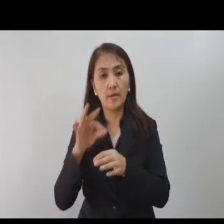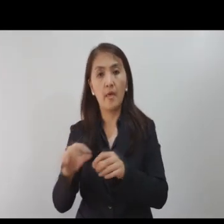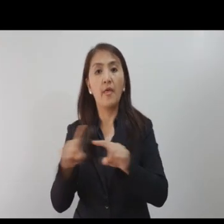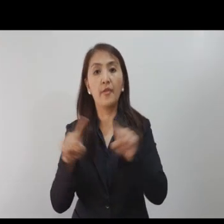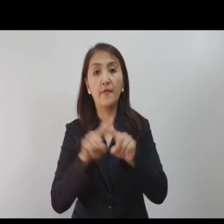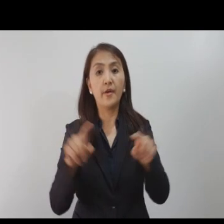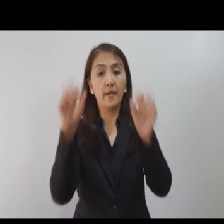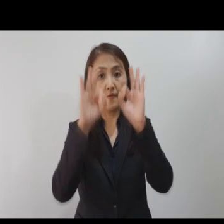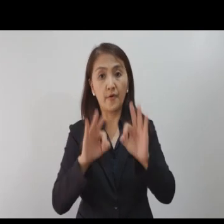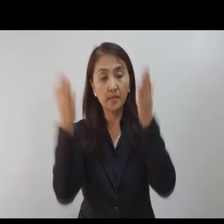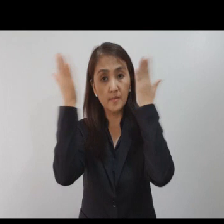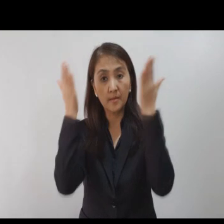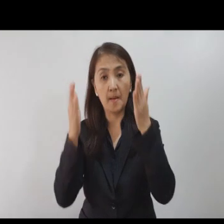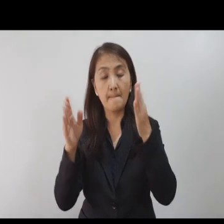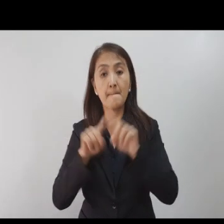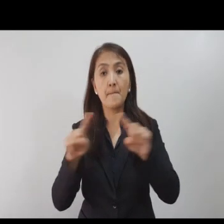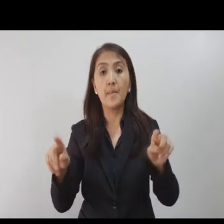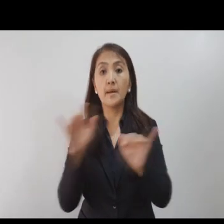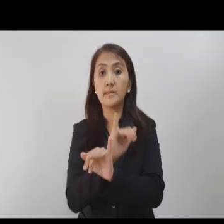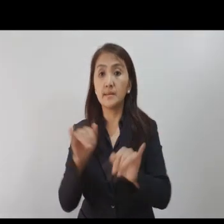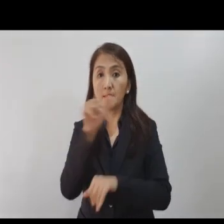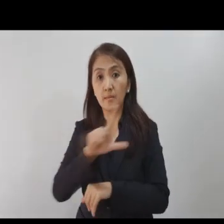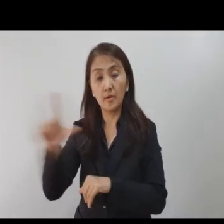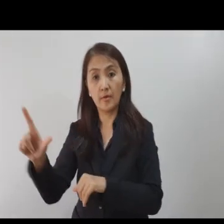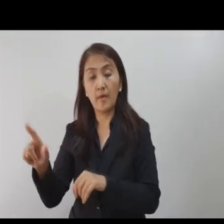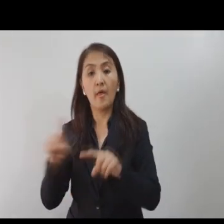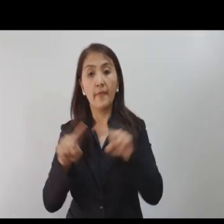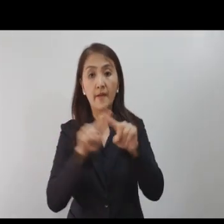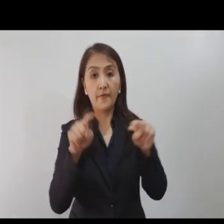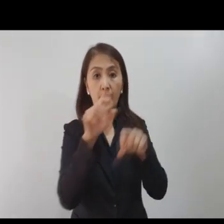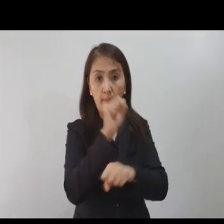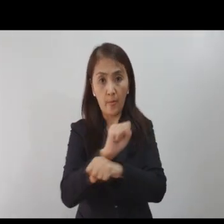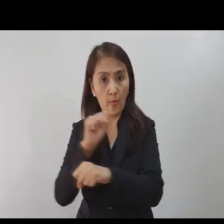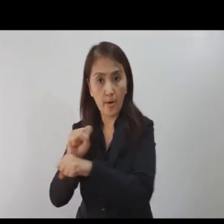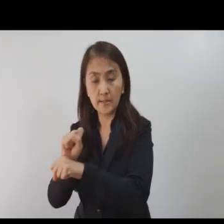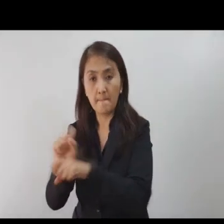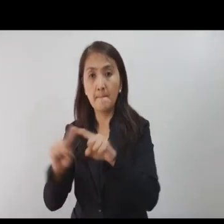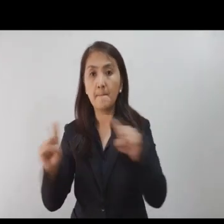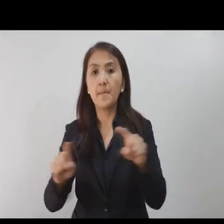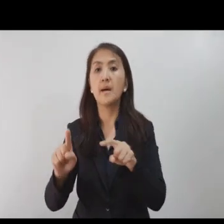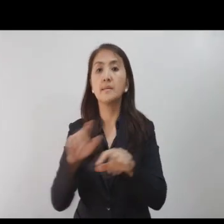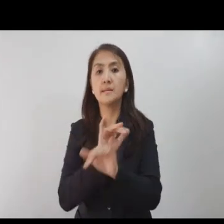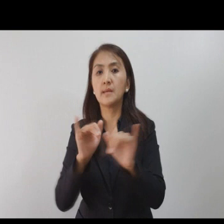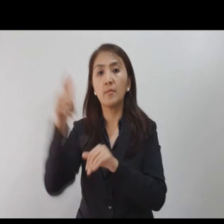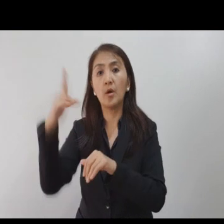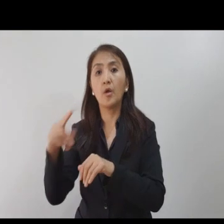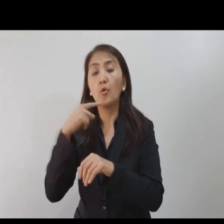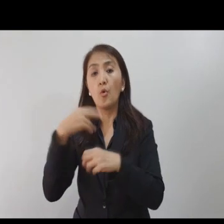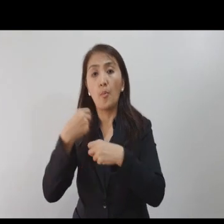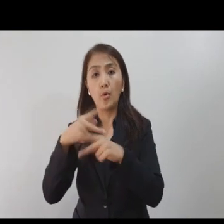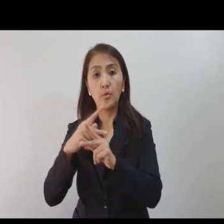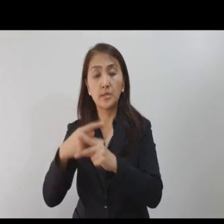are different forms of service, but the same Lord. There are different workings, but the same God,